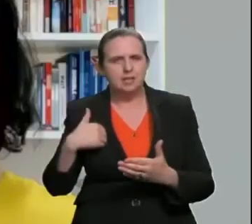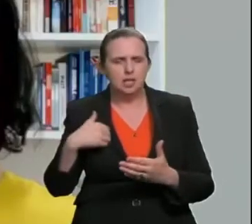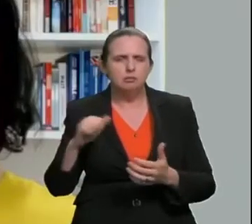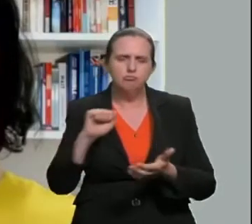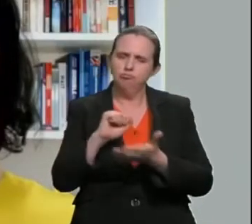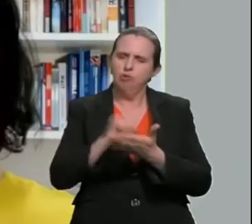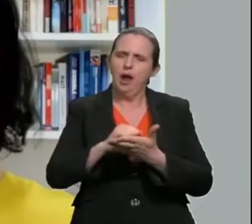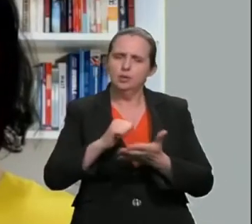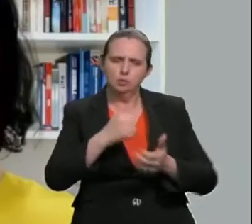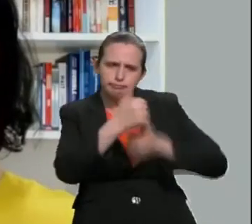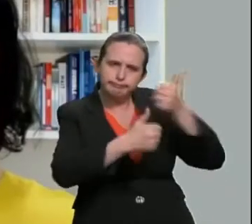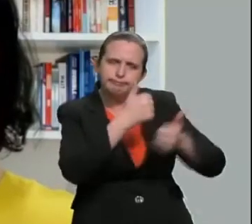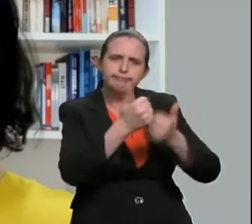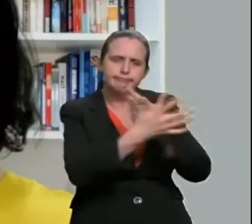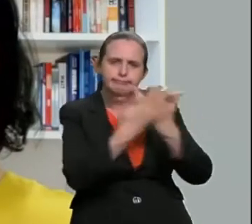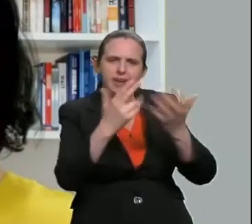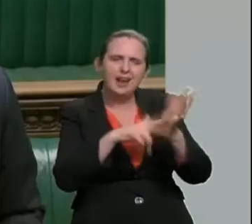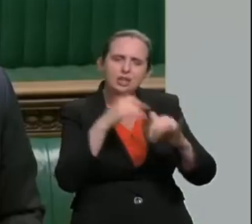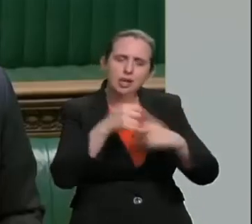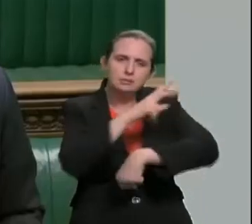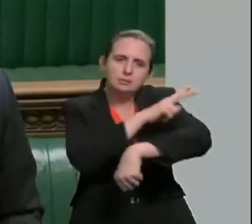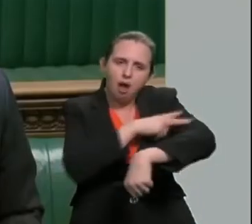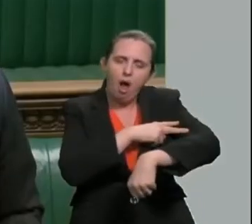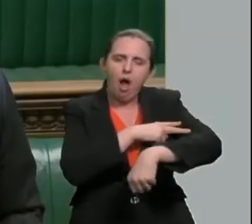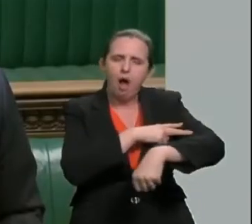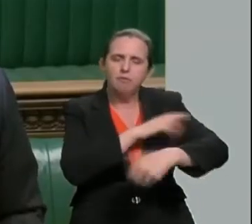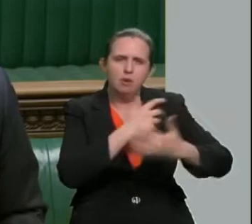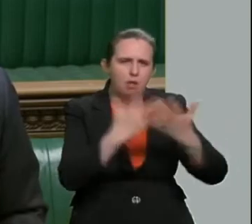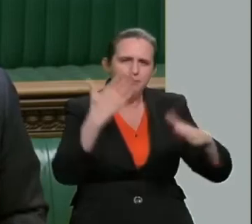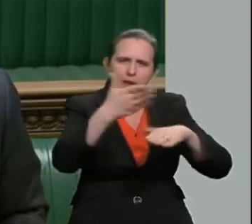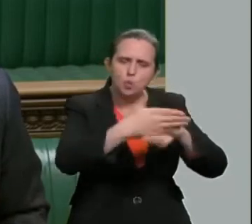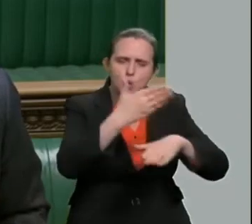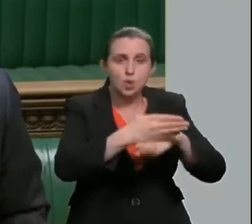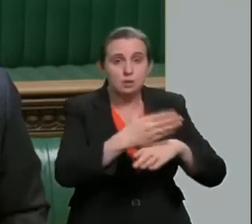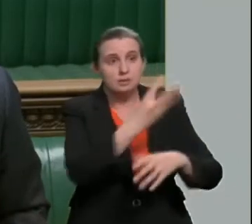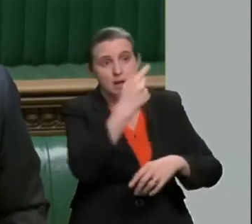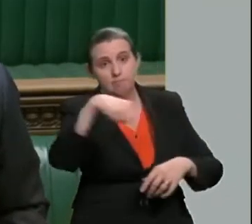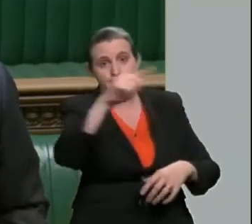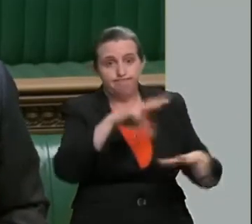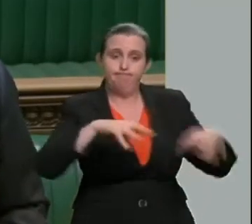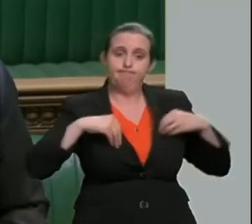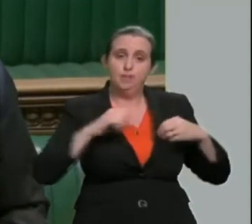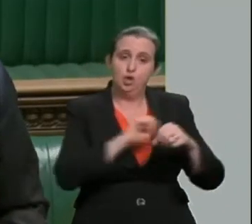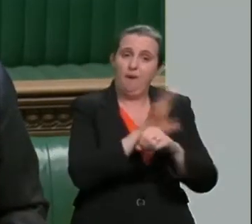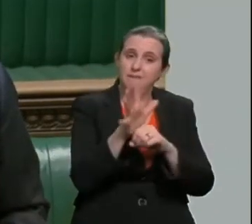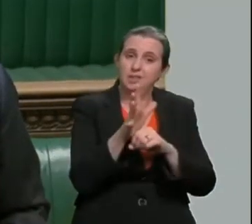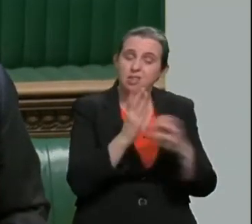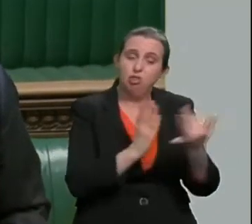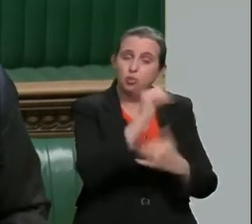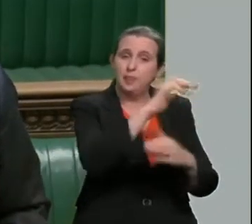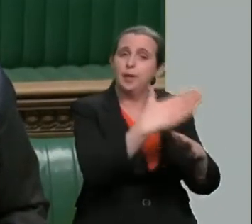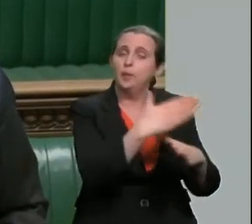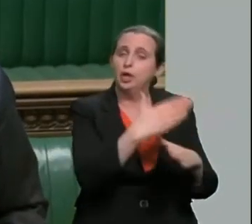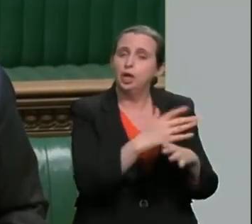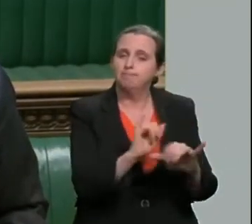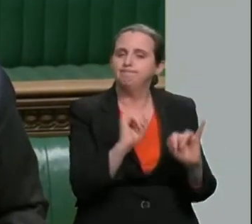staff, many of whom sadly have contracted COVID in the course of their duties, and a